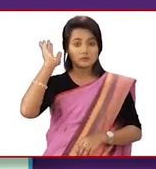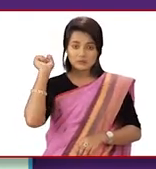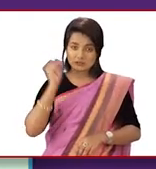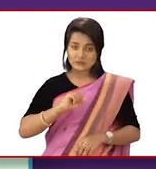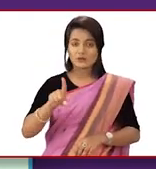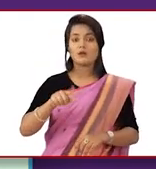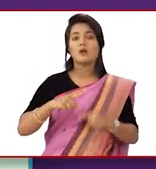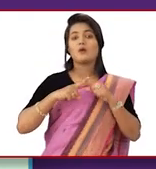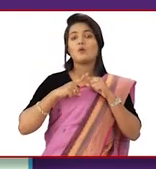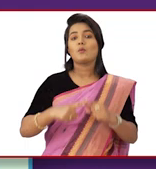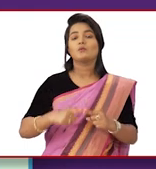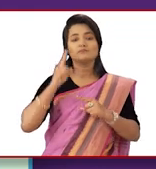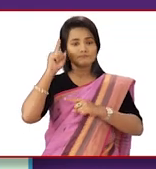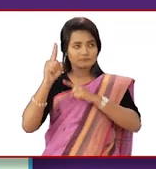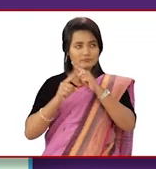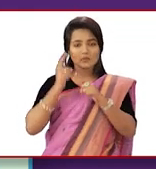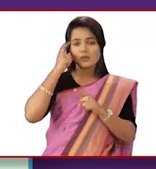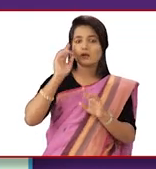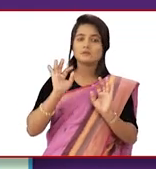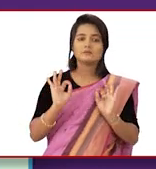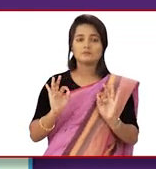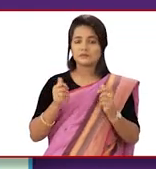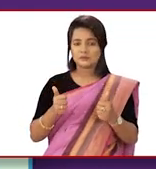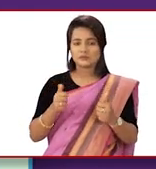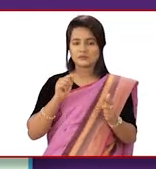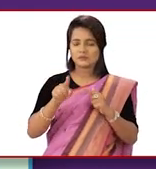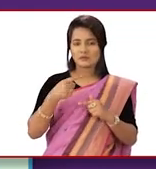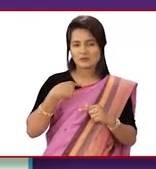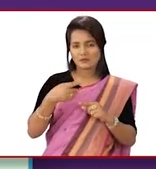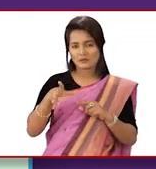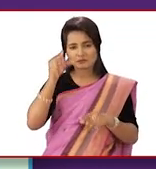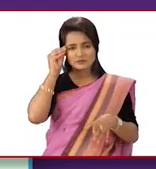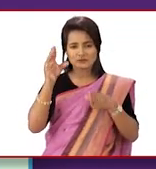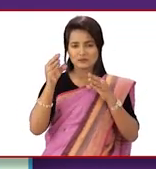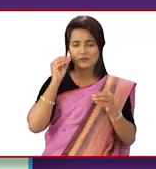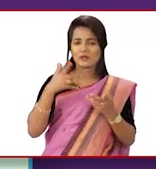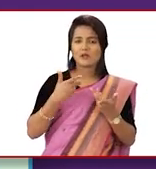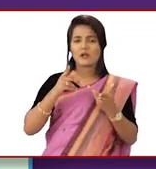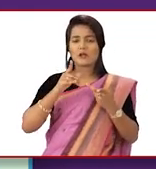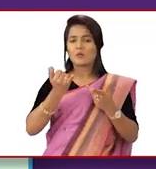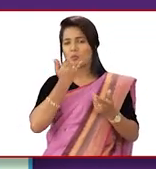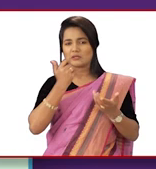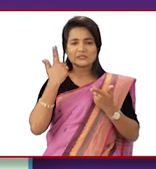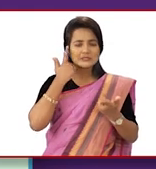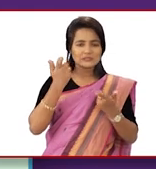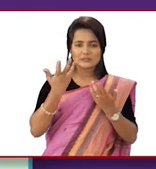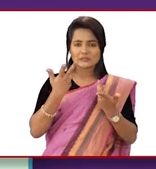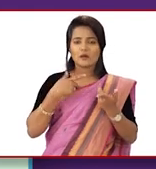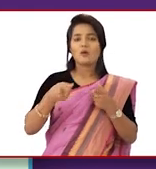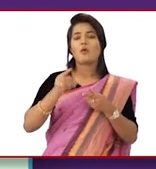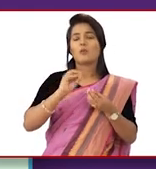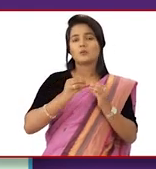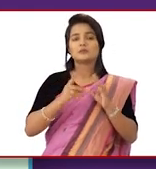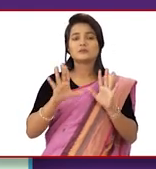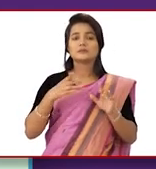they'll take the right decision. This is my, if I take into the ethics into perspective. And